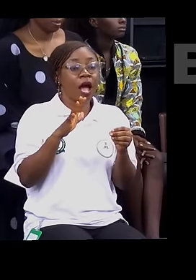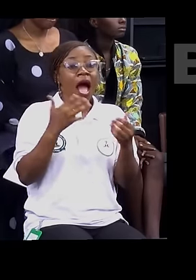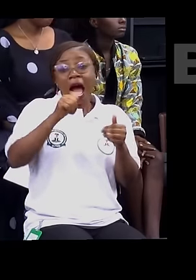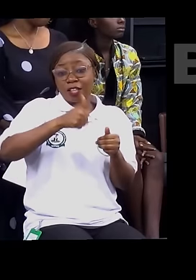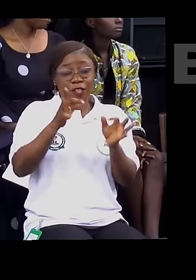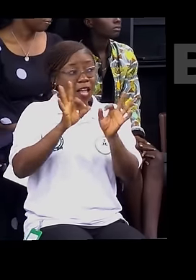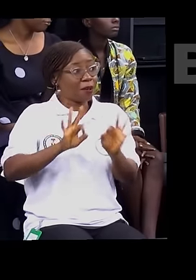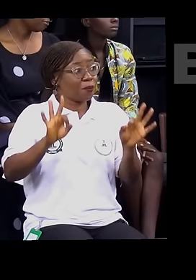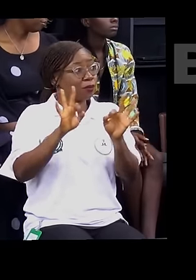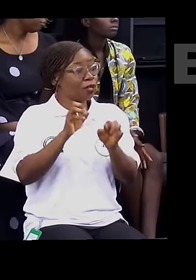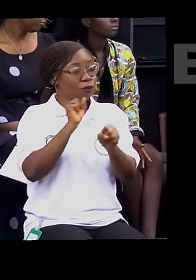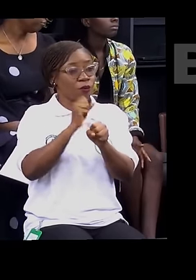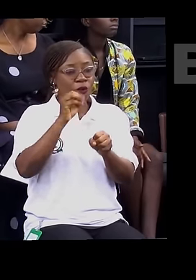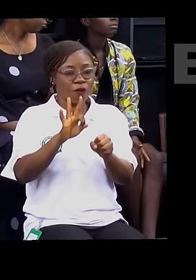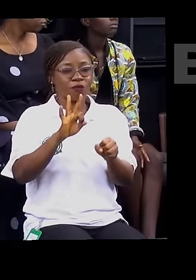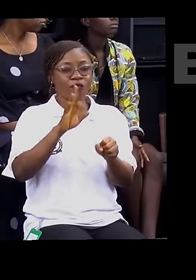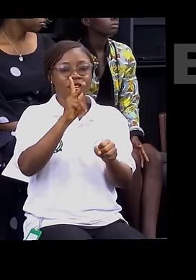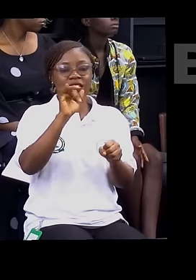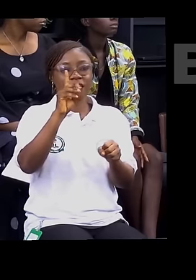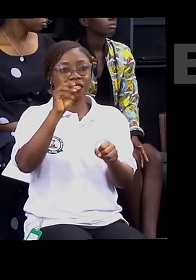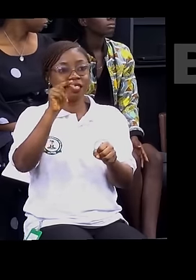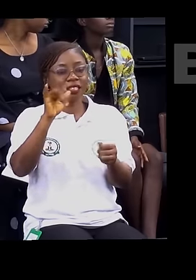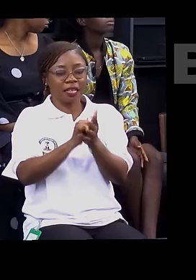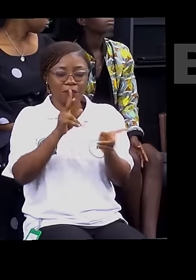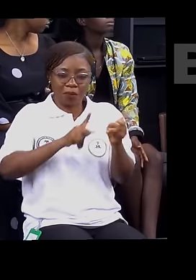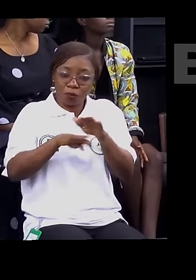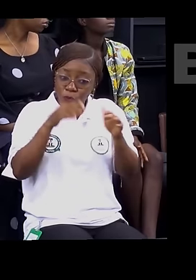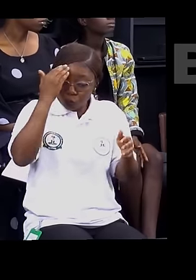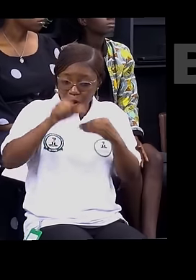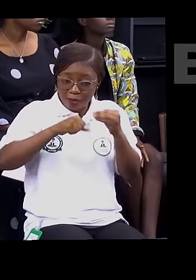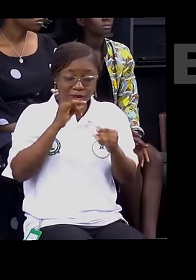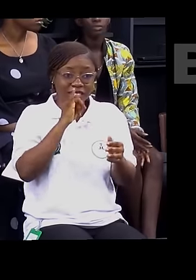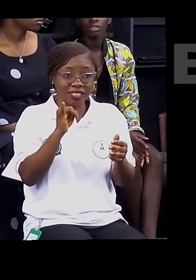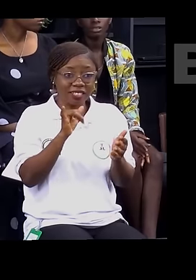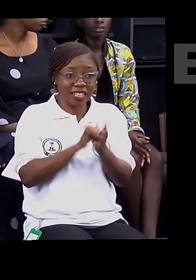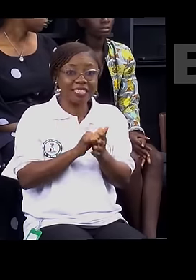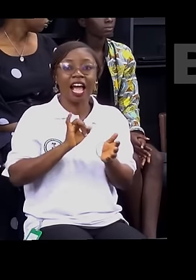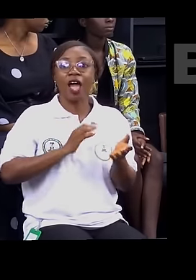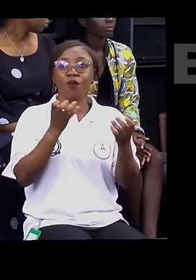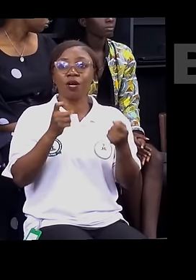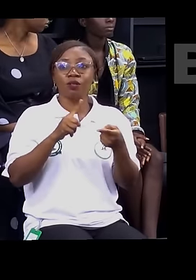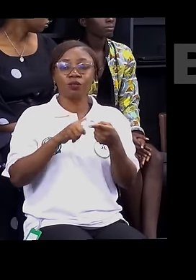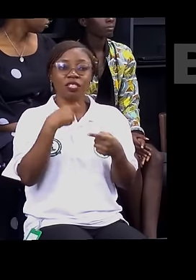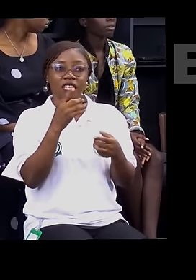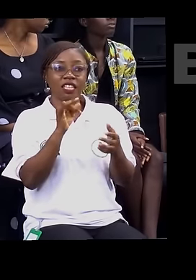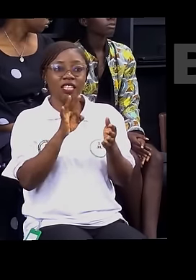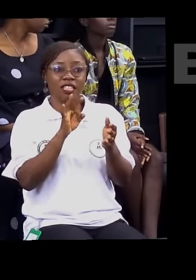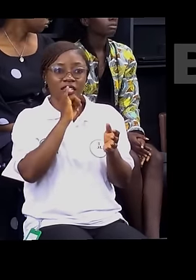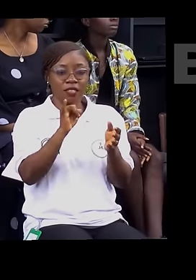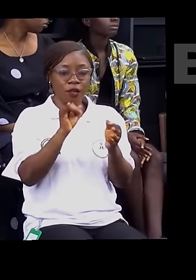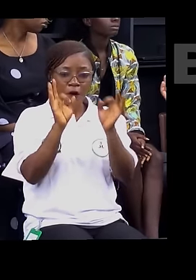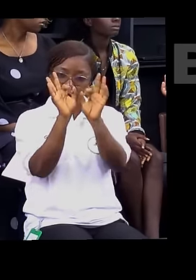Another important function of the kidney that people don't know about, that I want to mention here, is the formation of